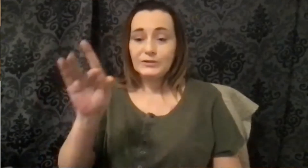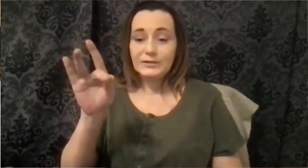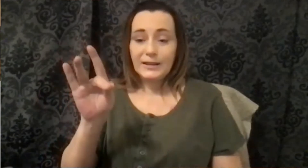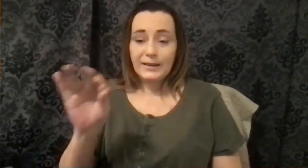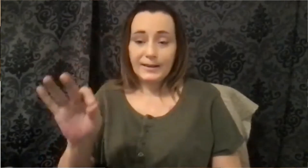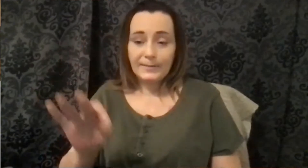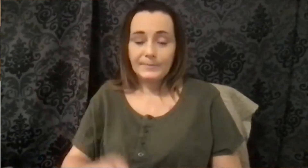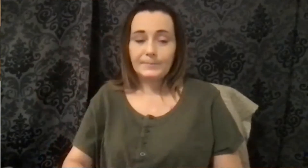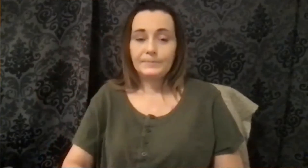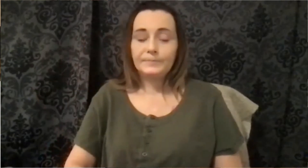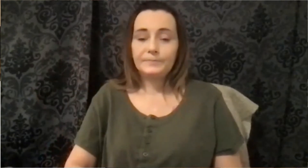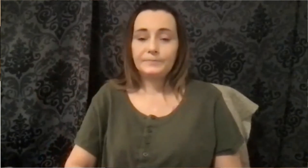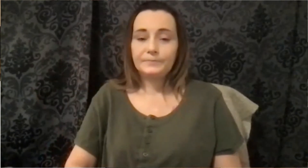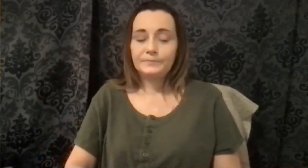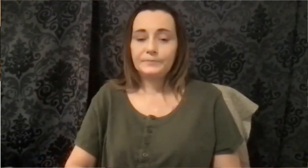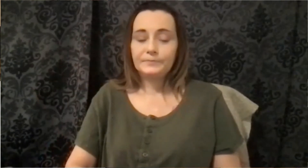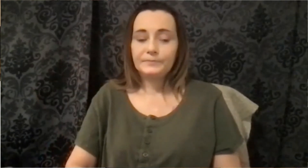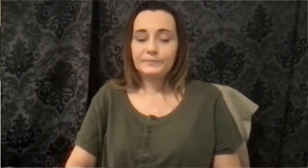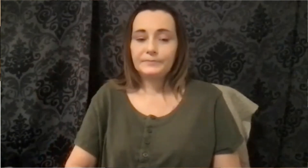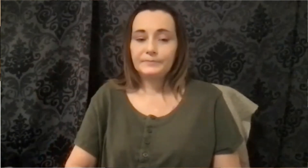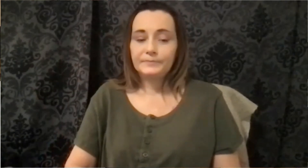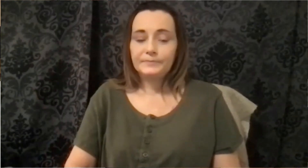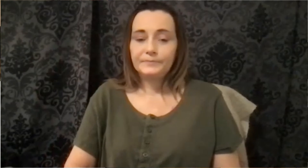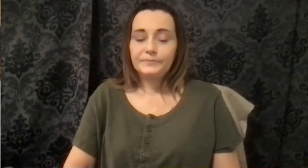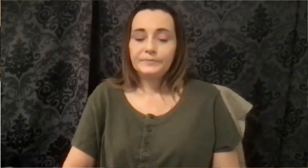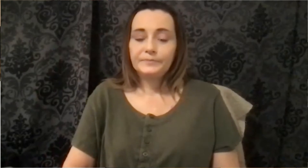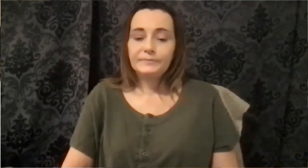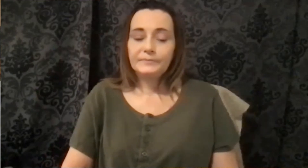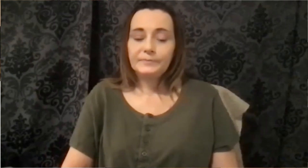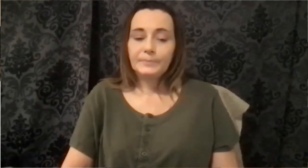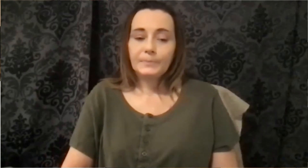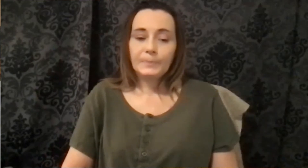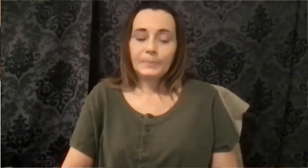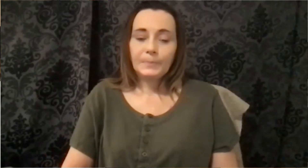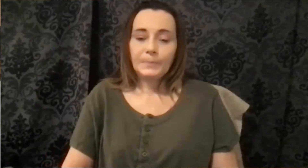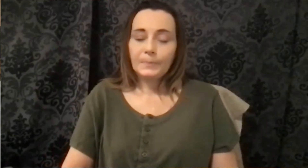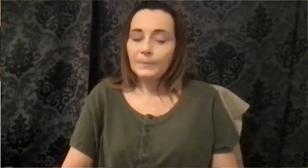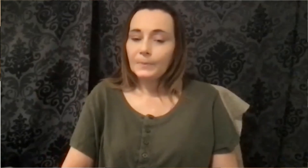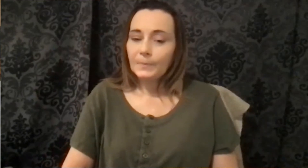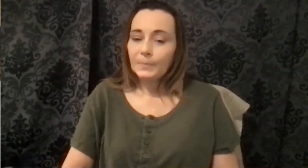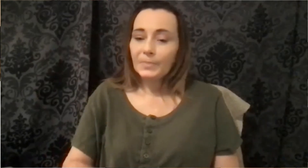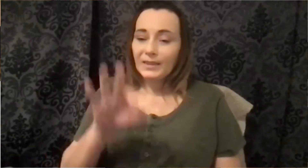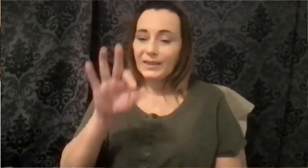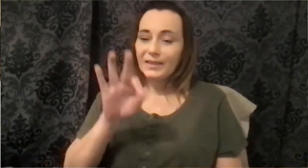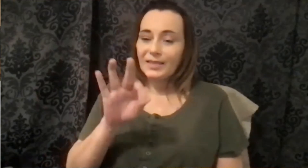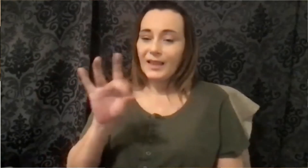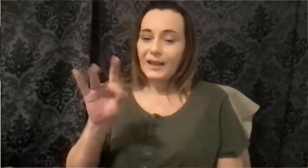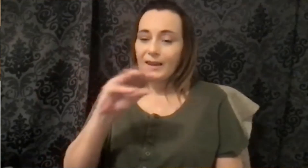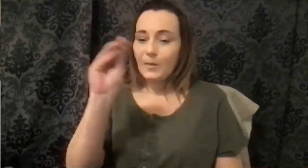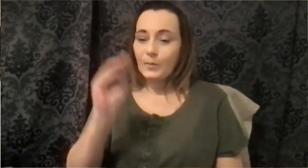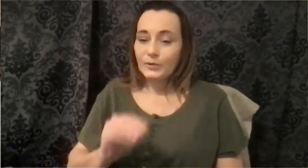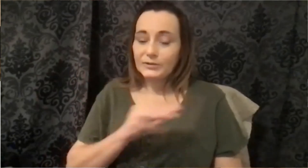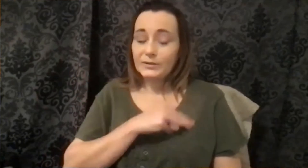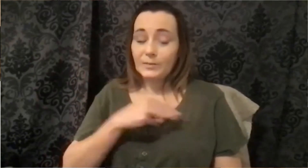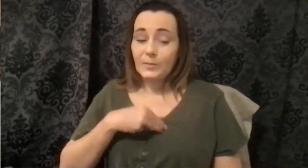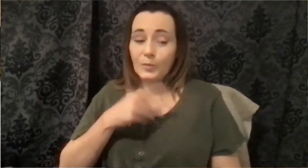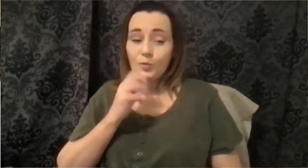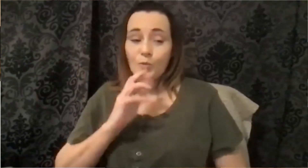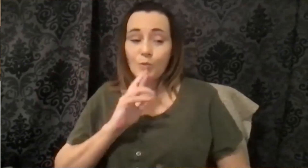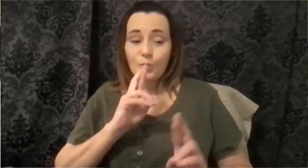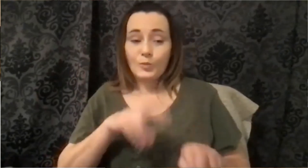can go to the next one, Irene. Over 98% of the members who responded to the